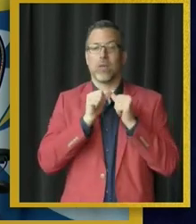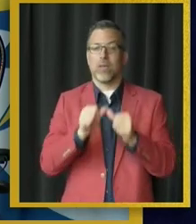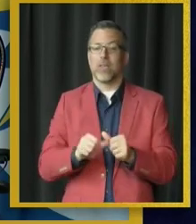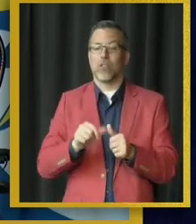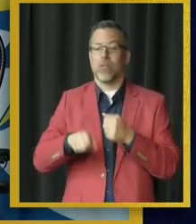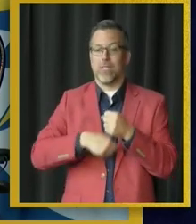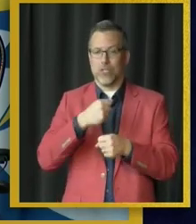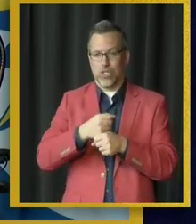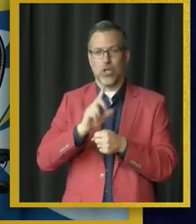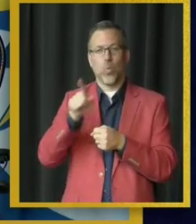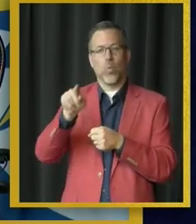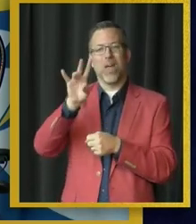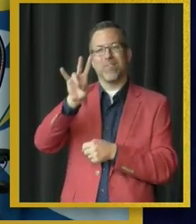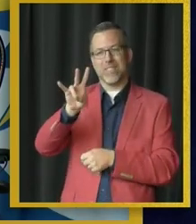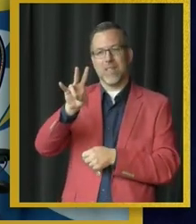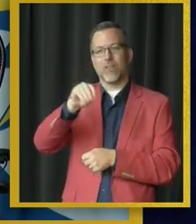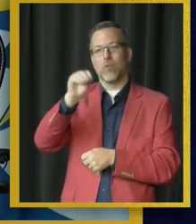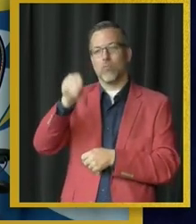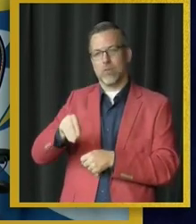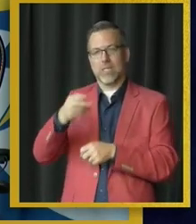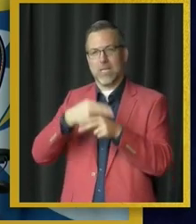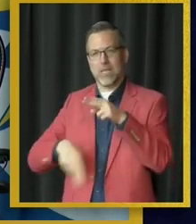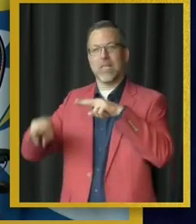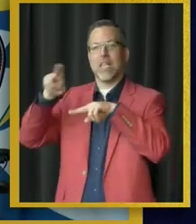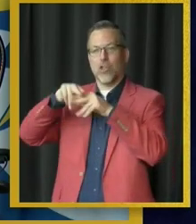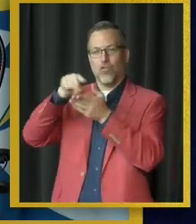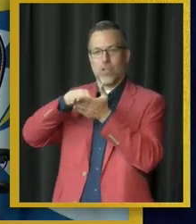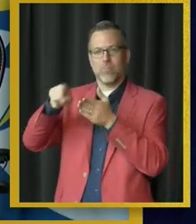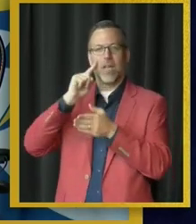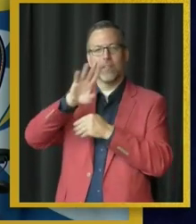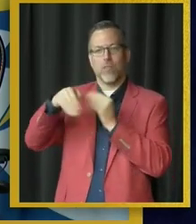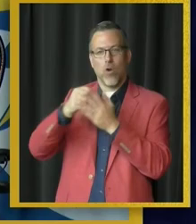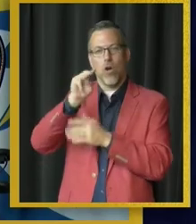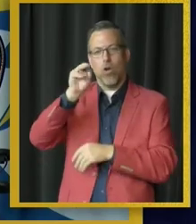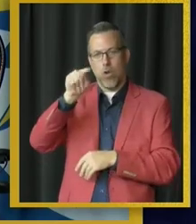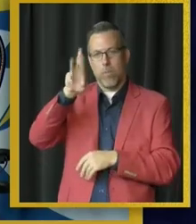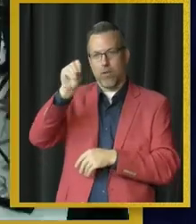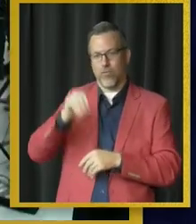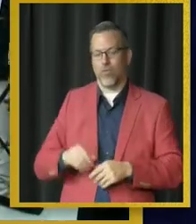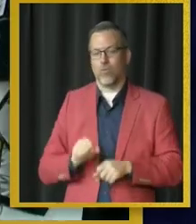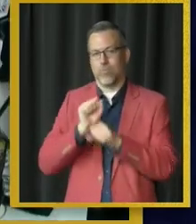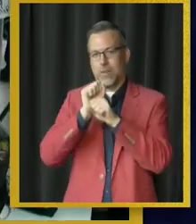pay increase of 7% across all Metro.